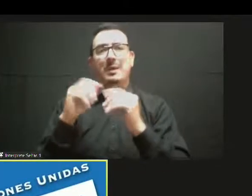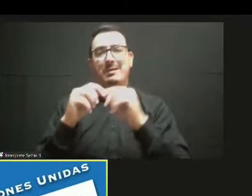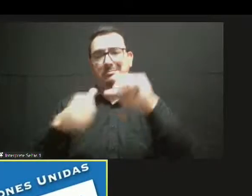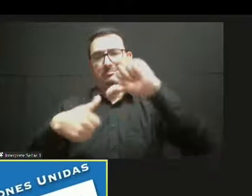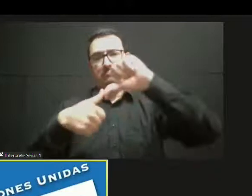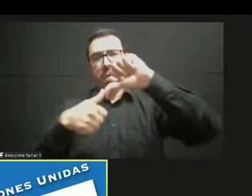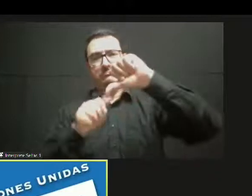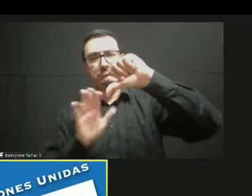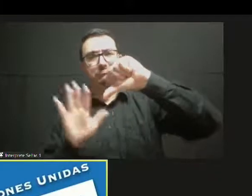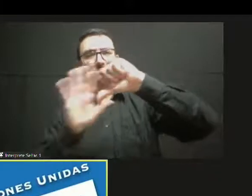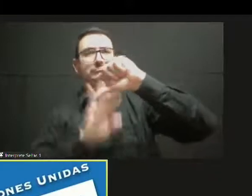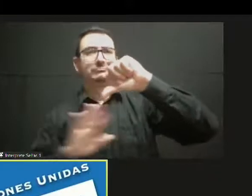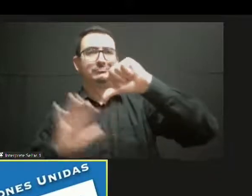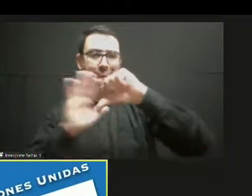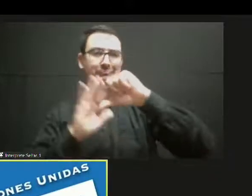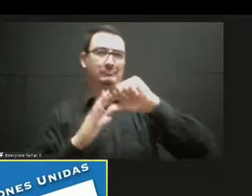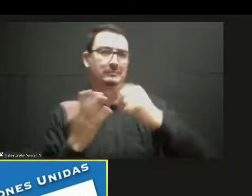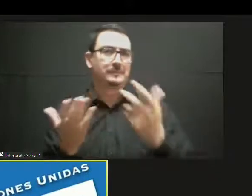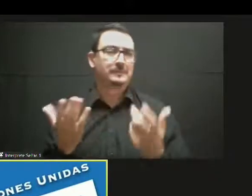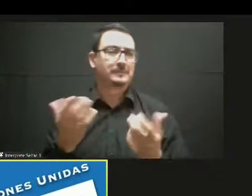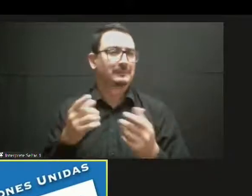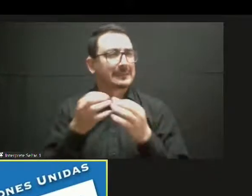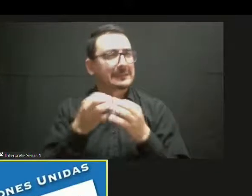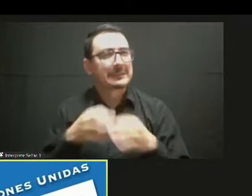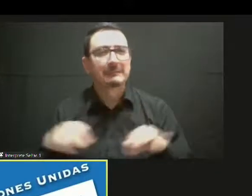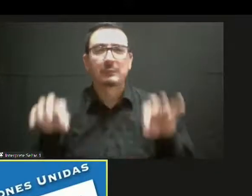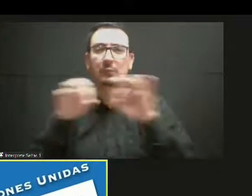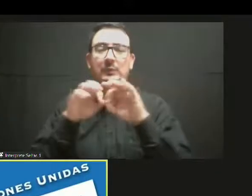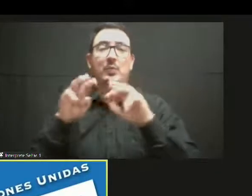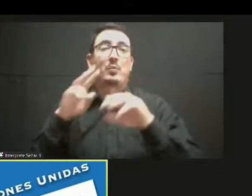think Vanessa has very clearly spelled out what are the